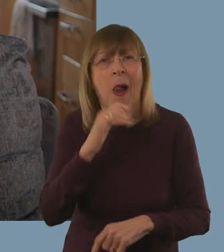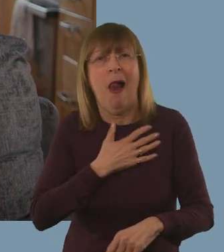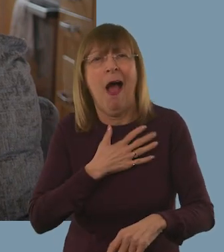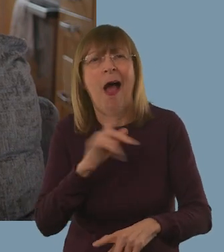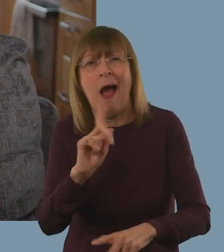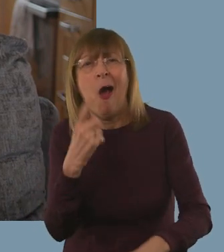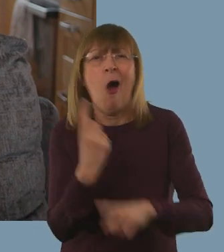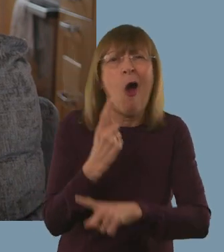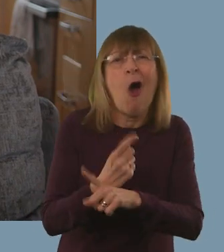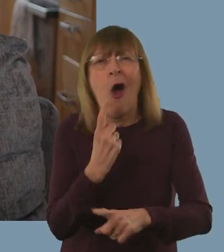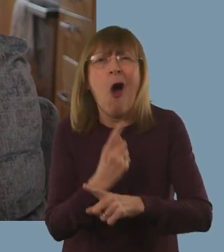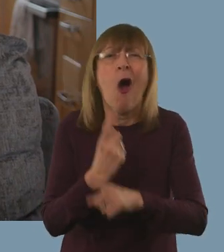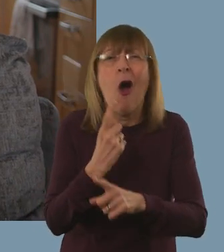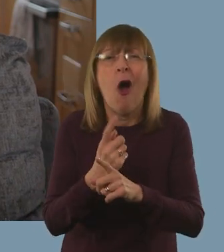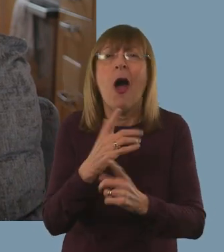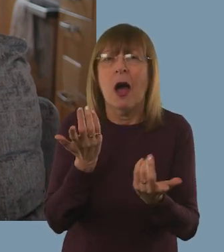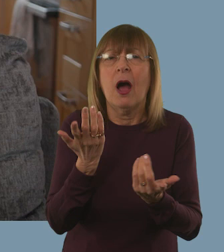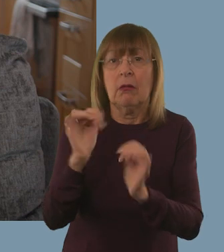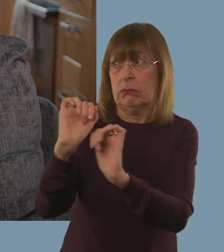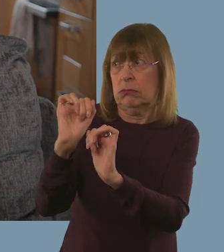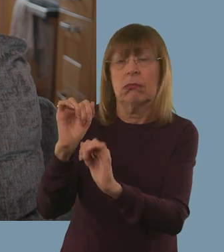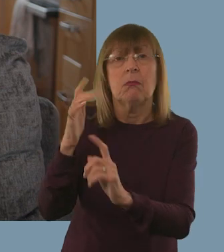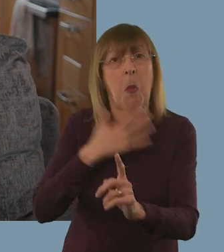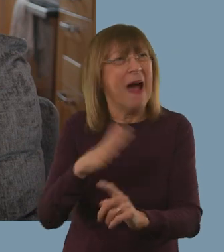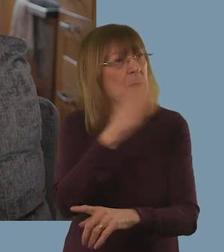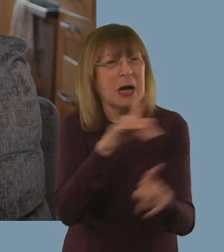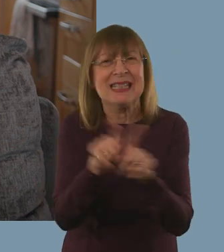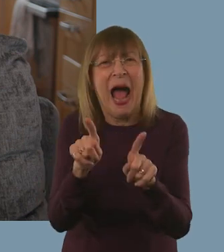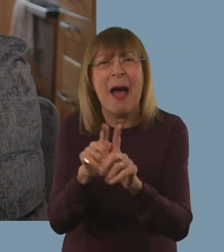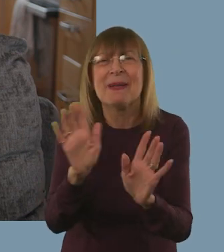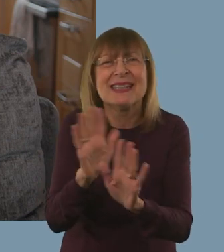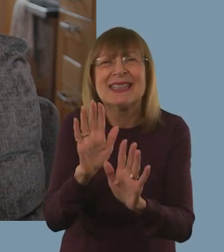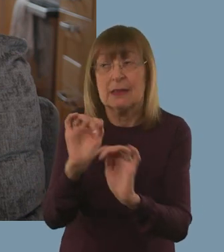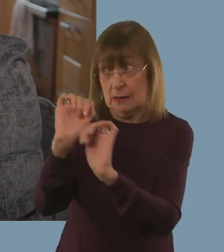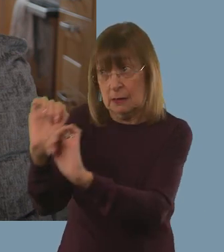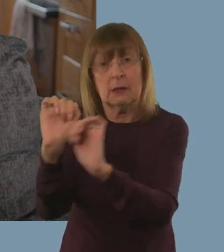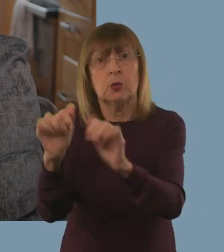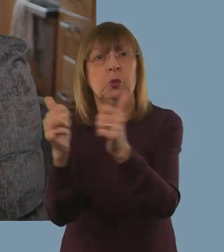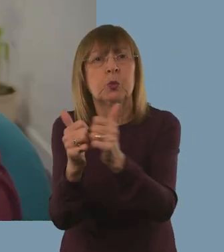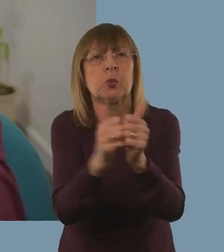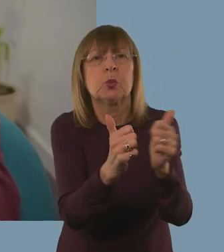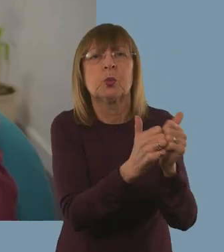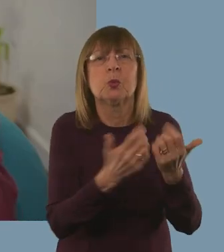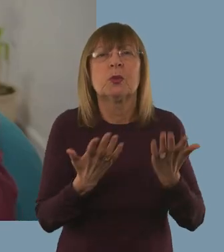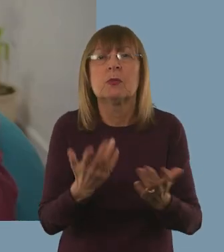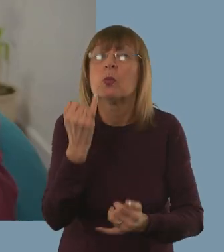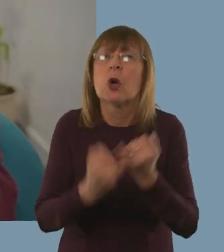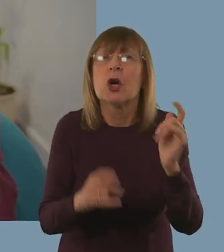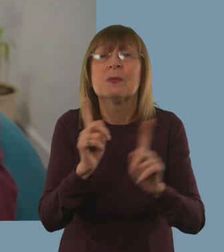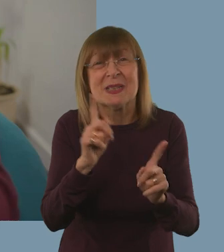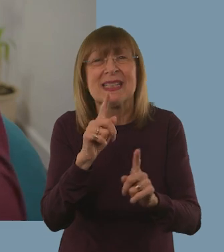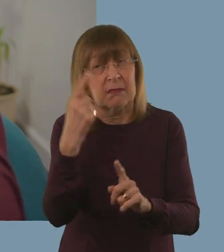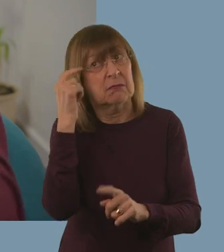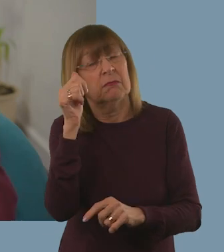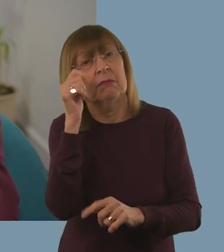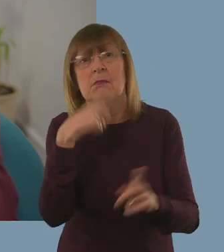have been really vocal about as well, wanting everyone to be able to deal with what's happened in their own way. One of the worst things is that have a